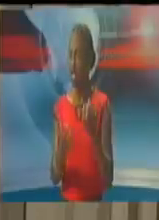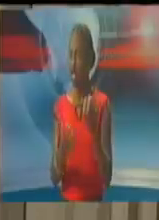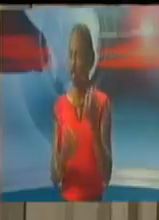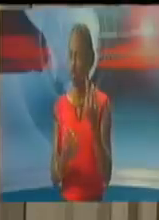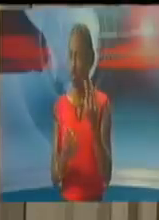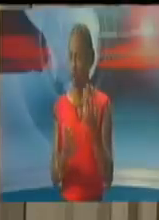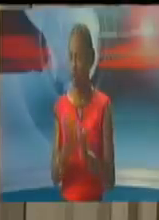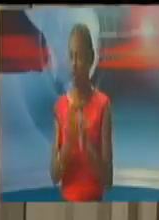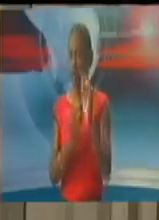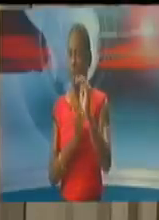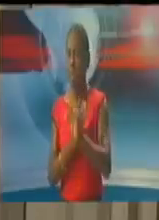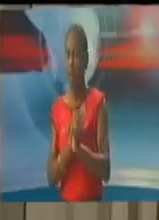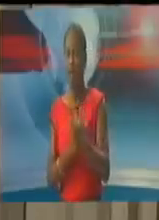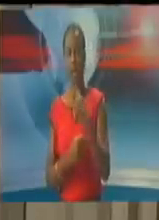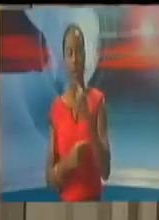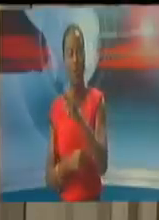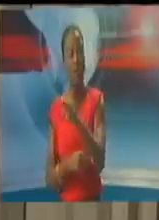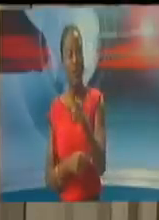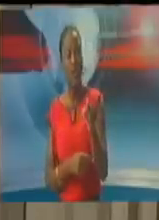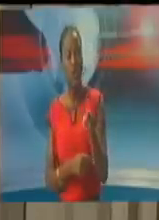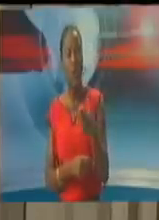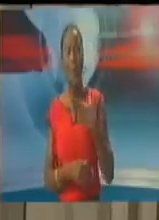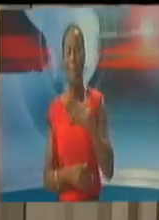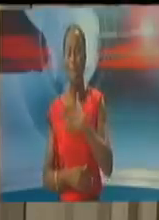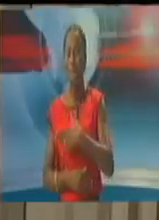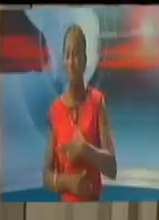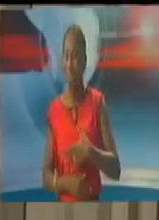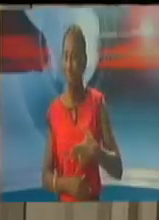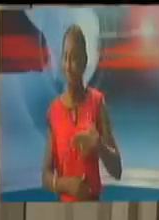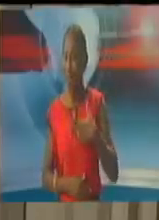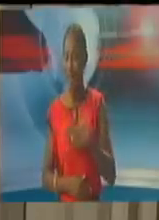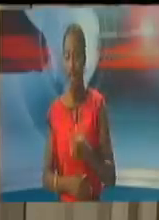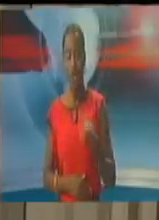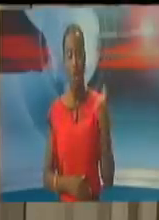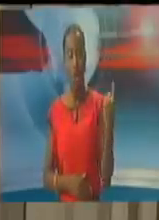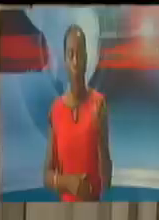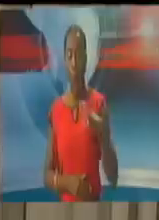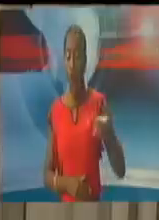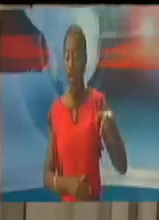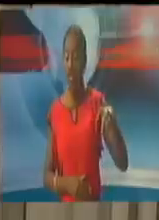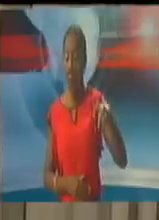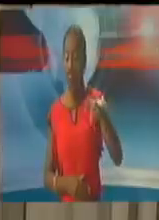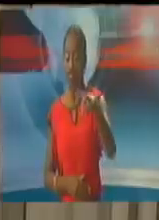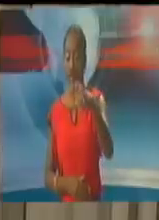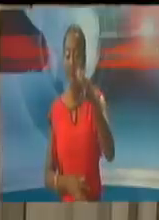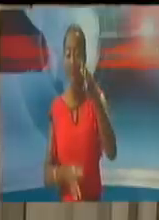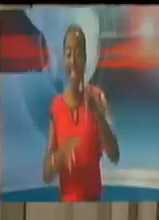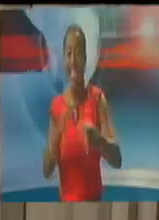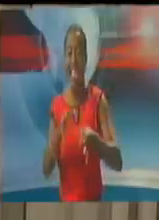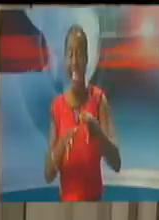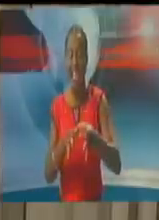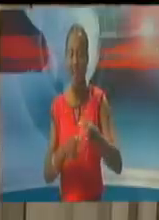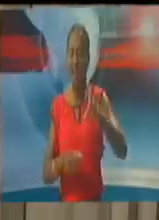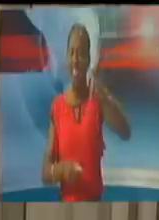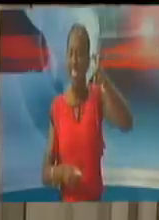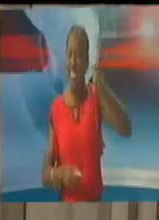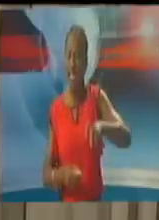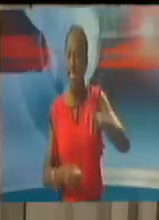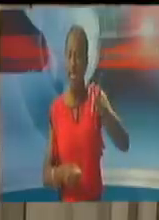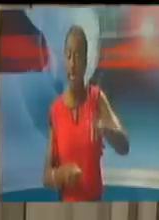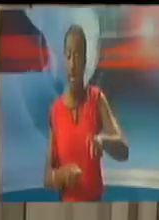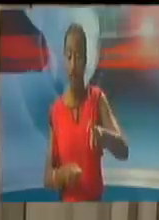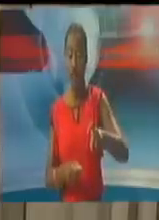occasion, we also told you, the population, please only travel if it is absolutely necessary, essential,